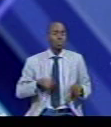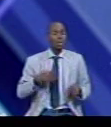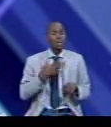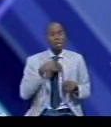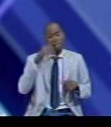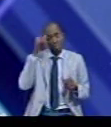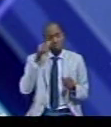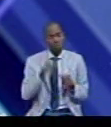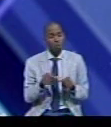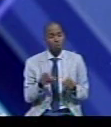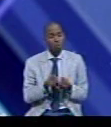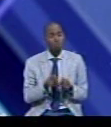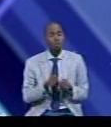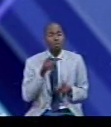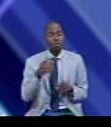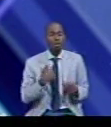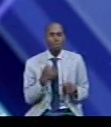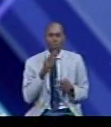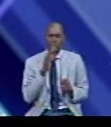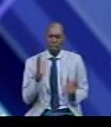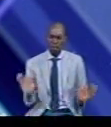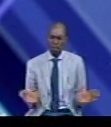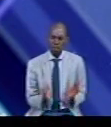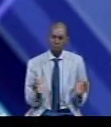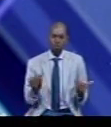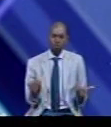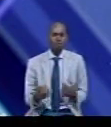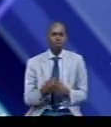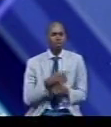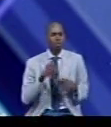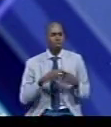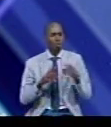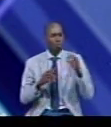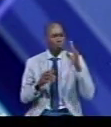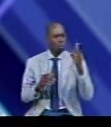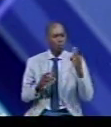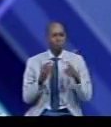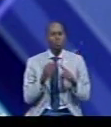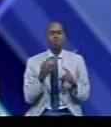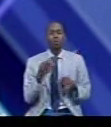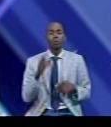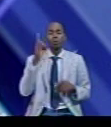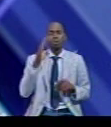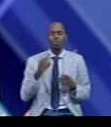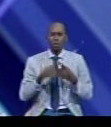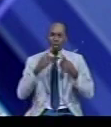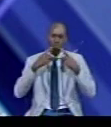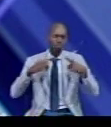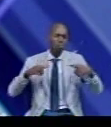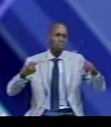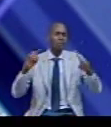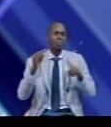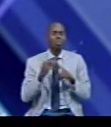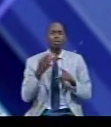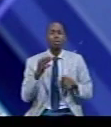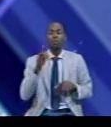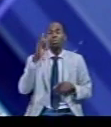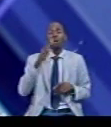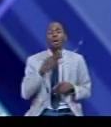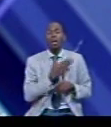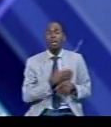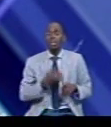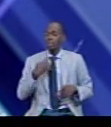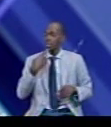that we have been enjoyed today to preach the word of God, to declare the word of God, and to say it as it